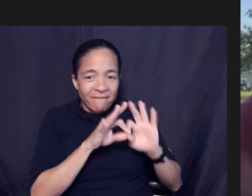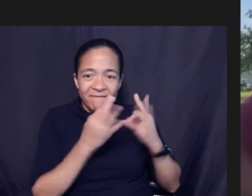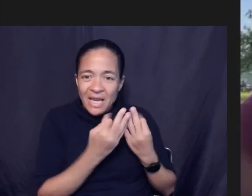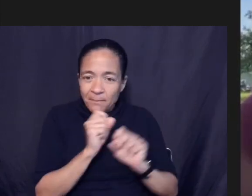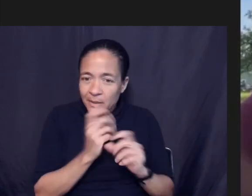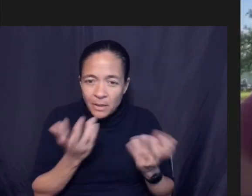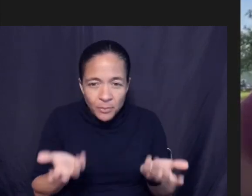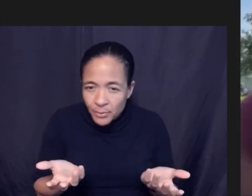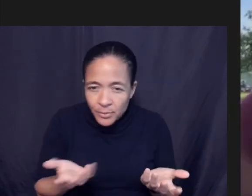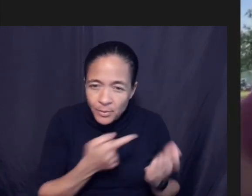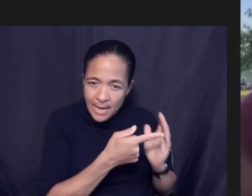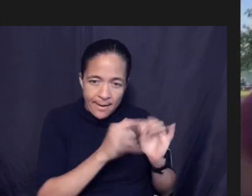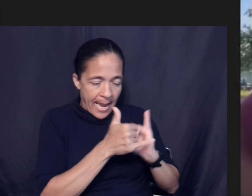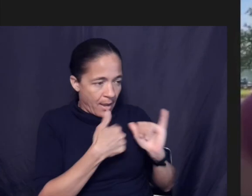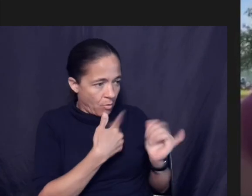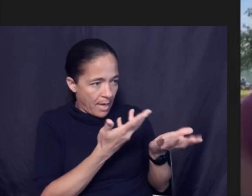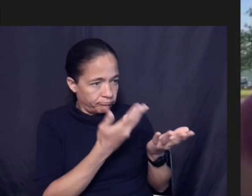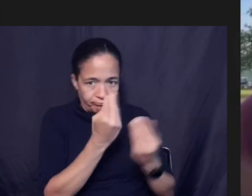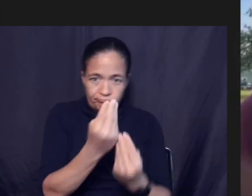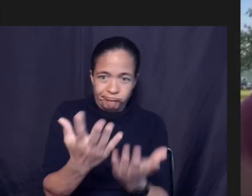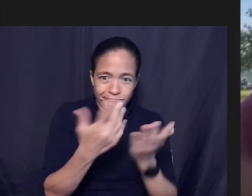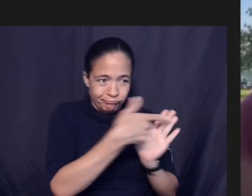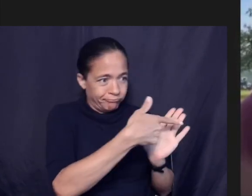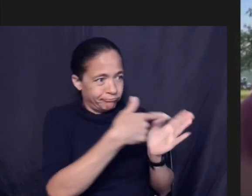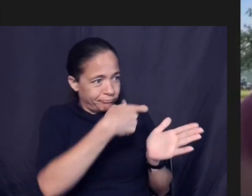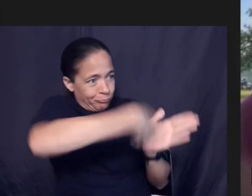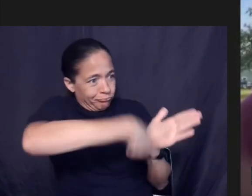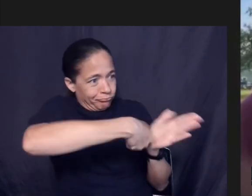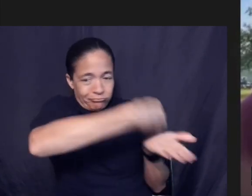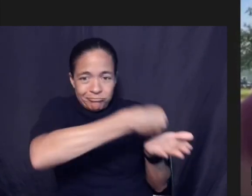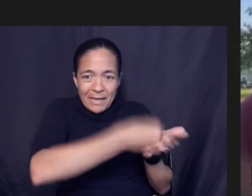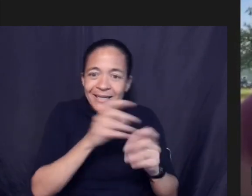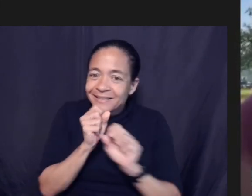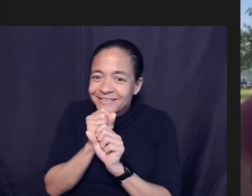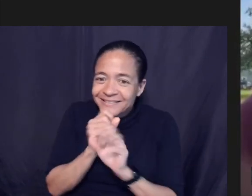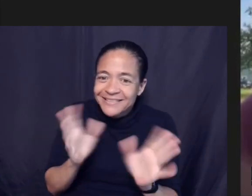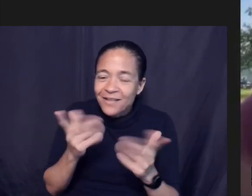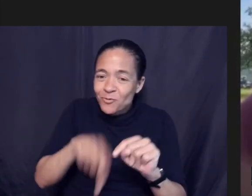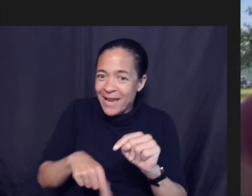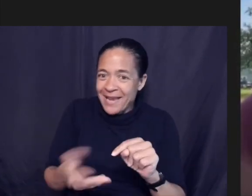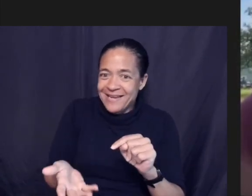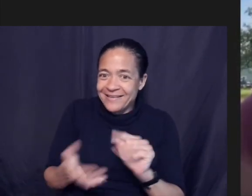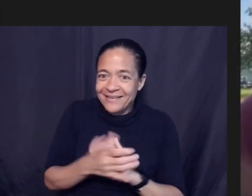I don't know if you can put a number on it. That's just one side that,